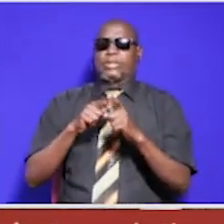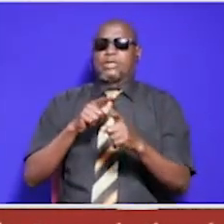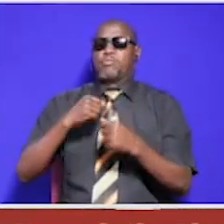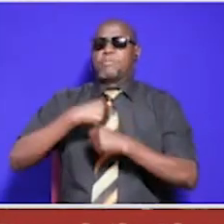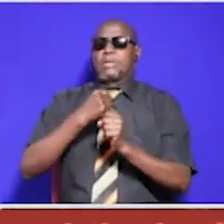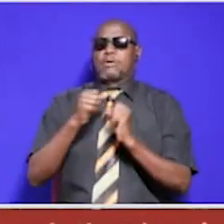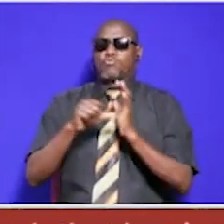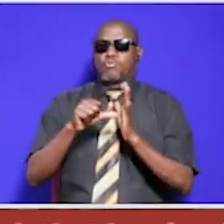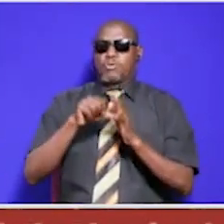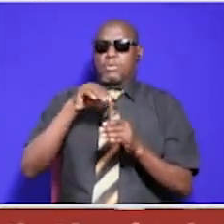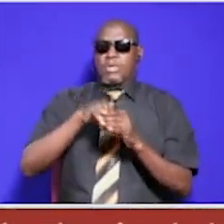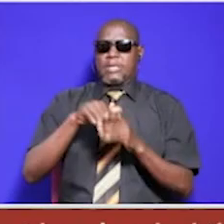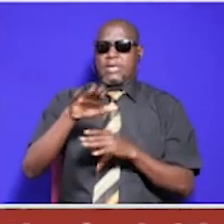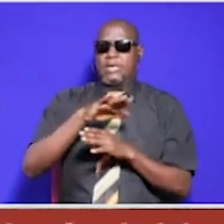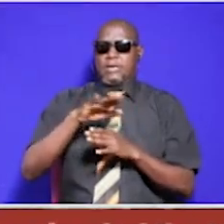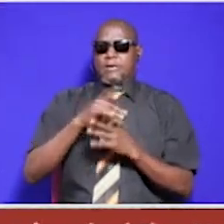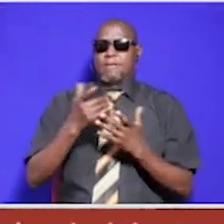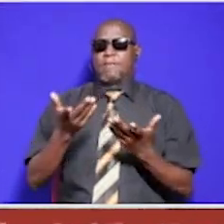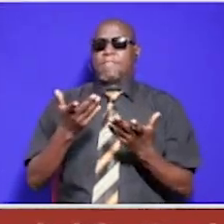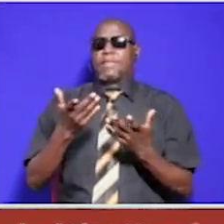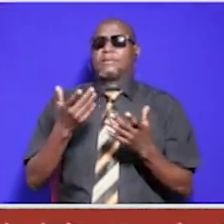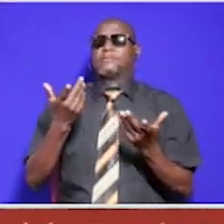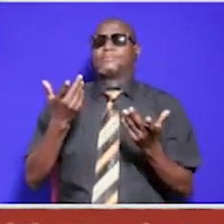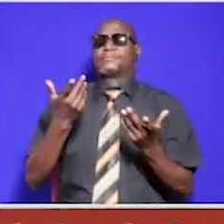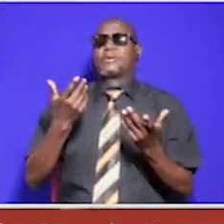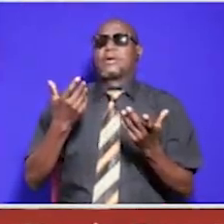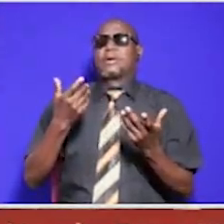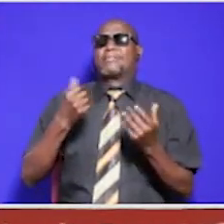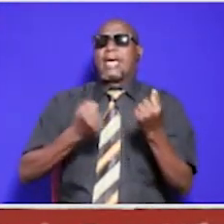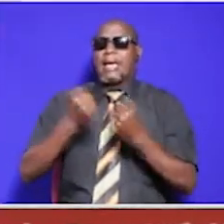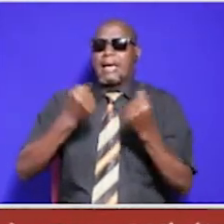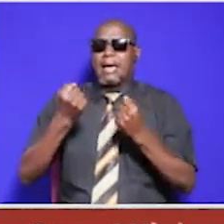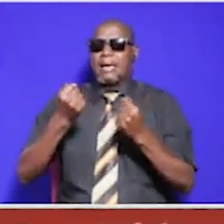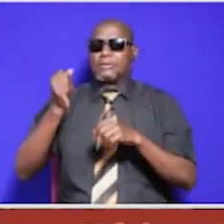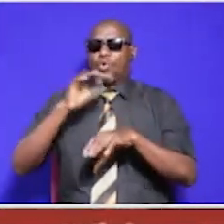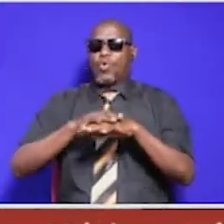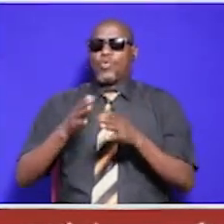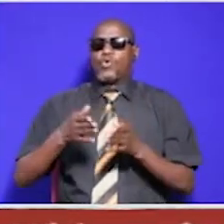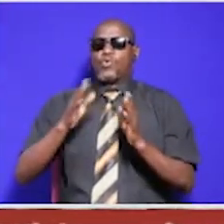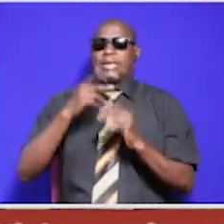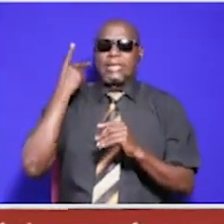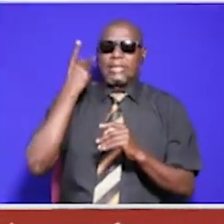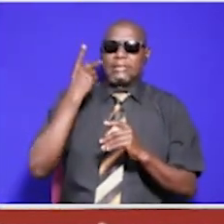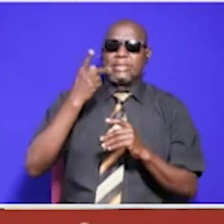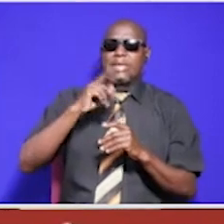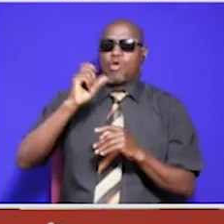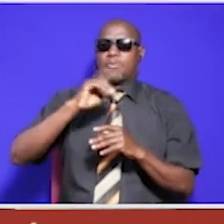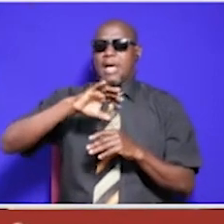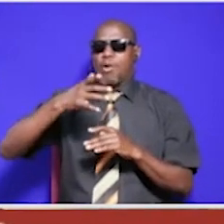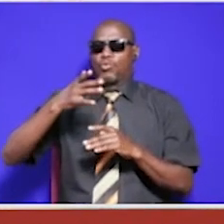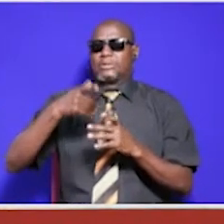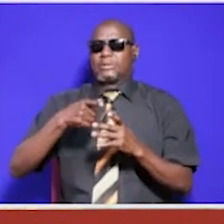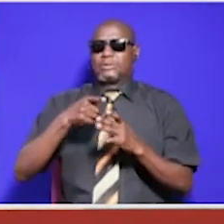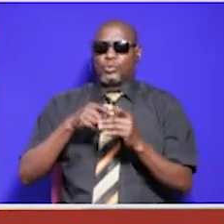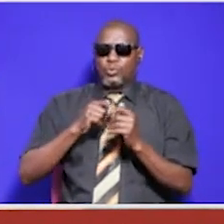area. Motorists plying along the busy road that connects to Kisii and Nairobi counties were forced to wait